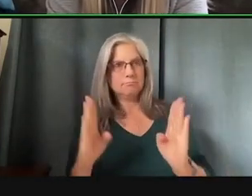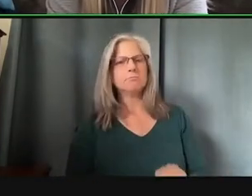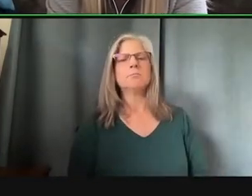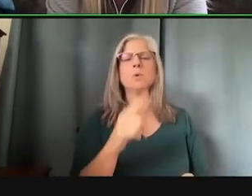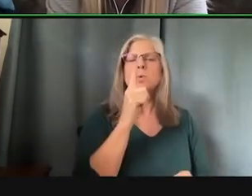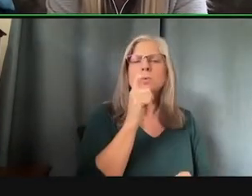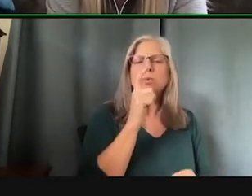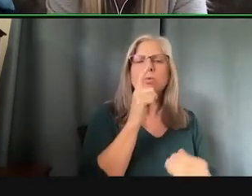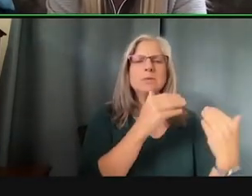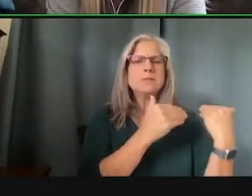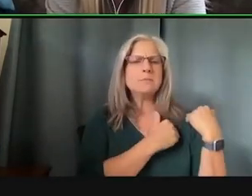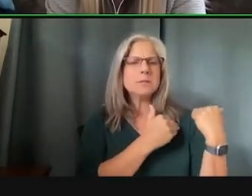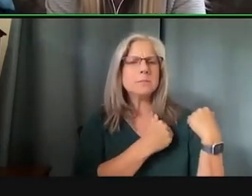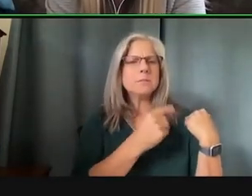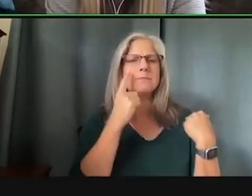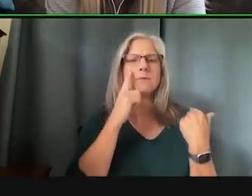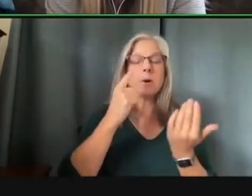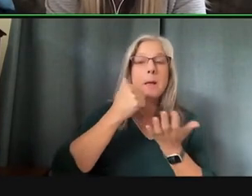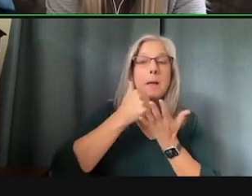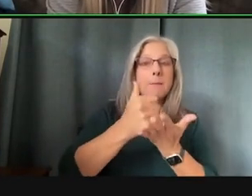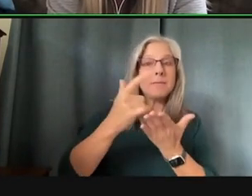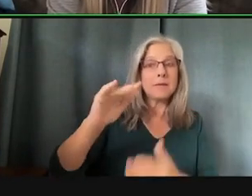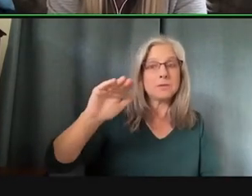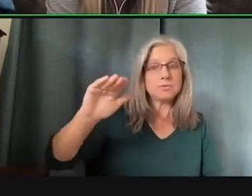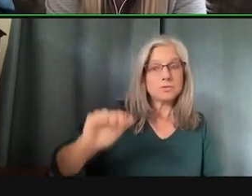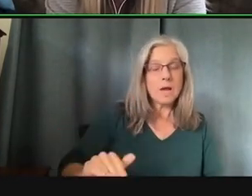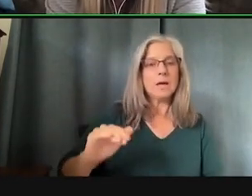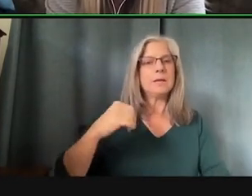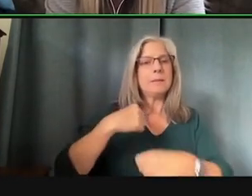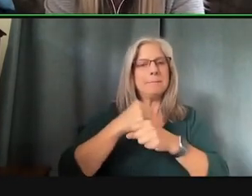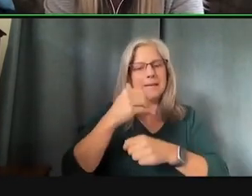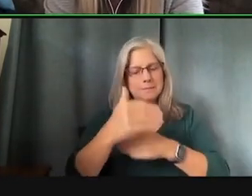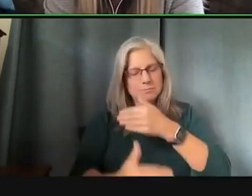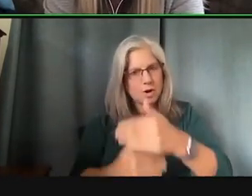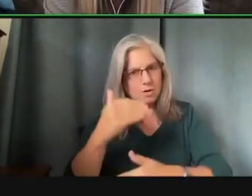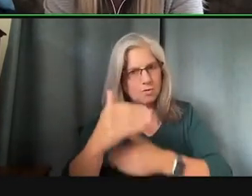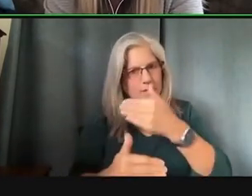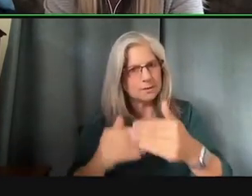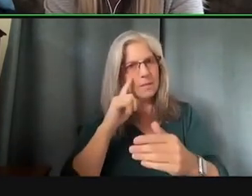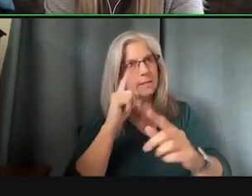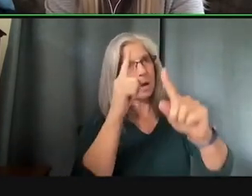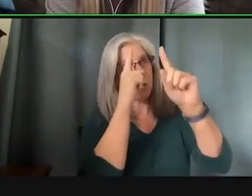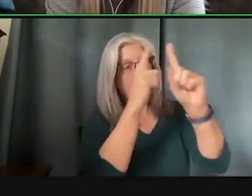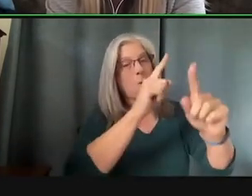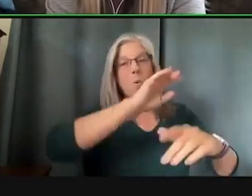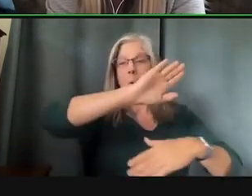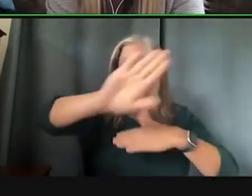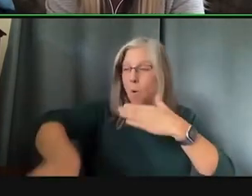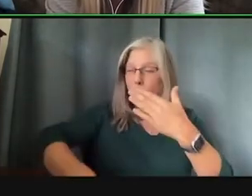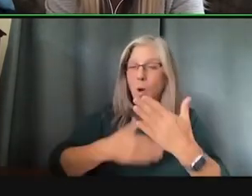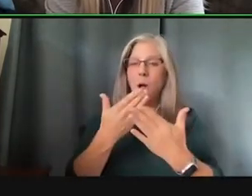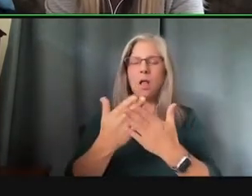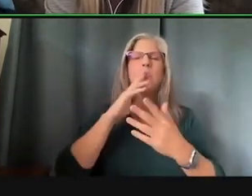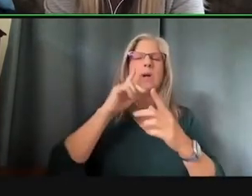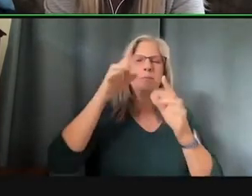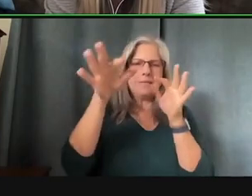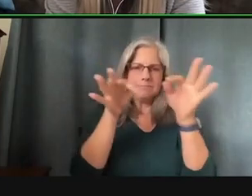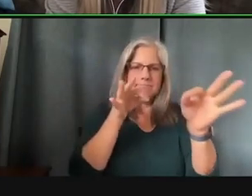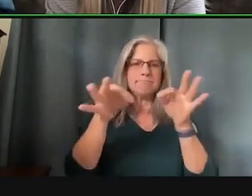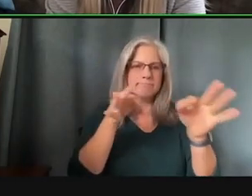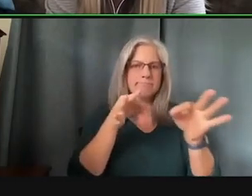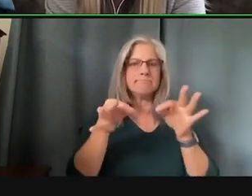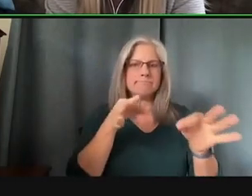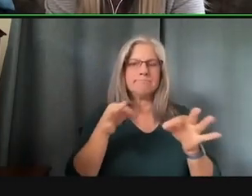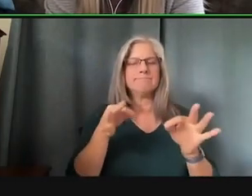to be responsible for helping the child make progress on that goal. All of that is going to be specified